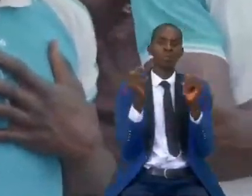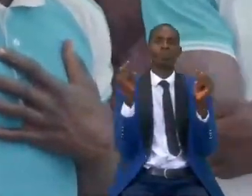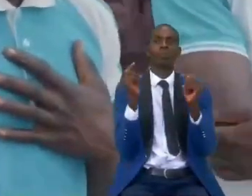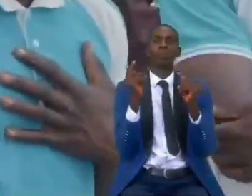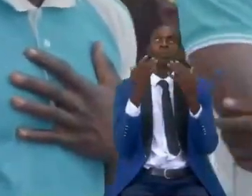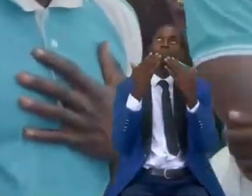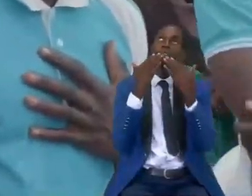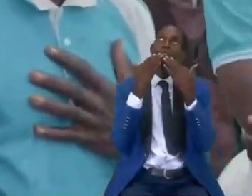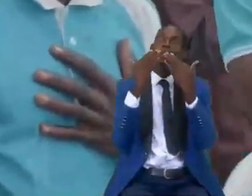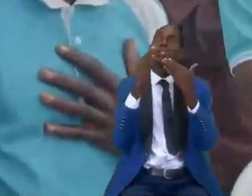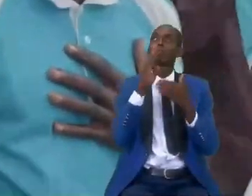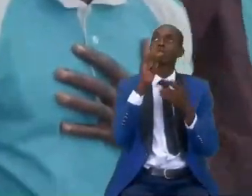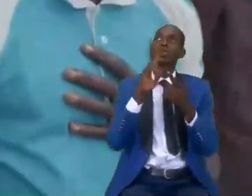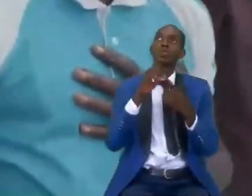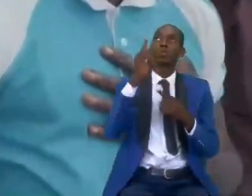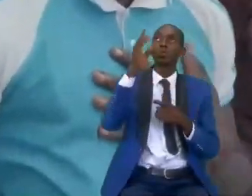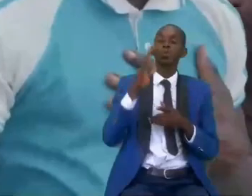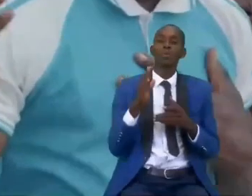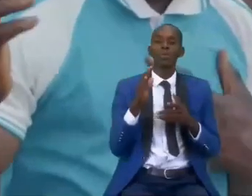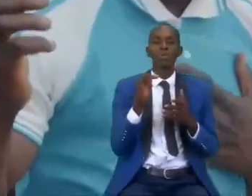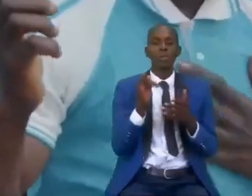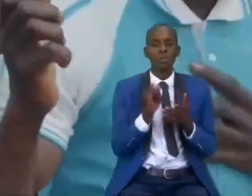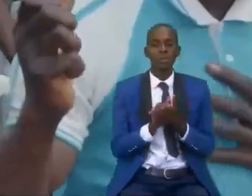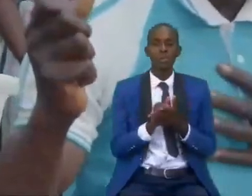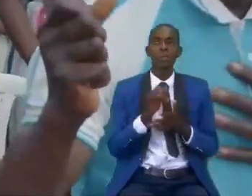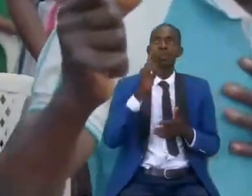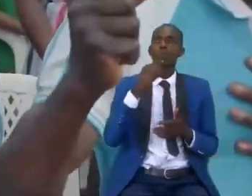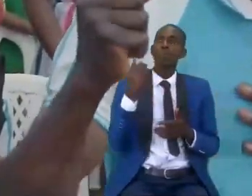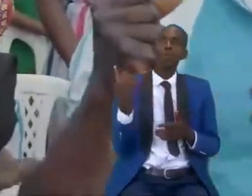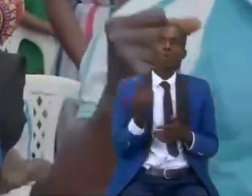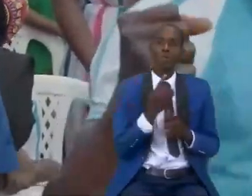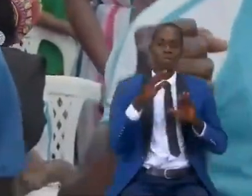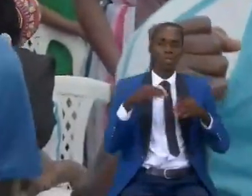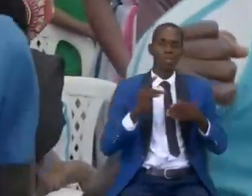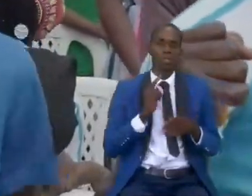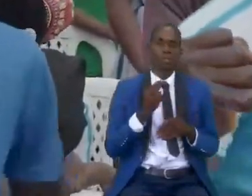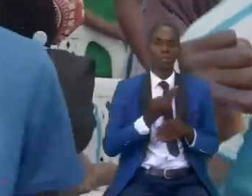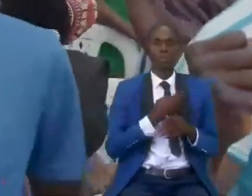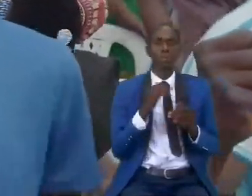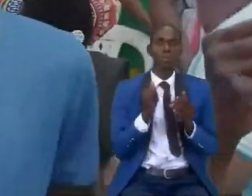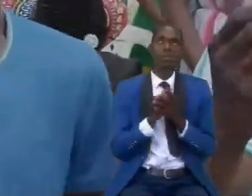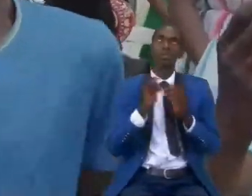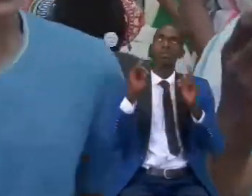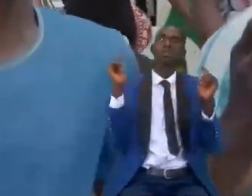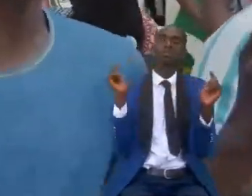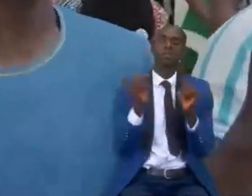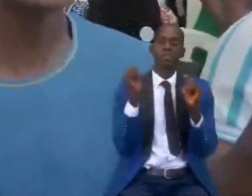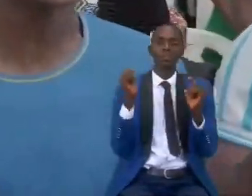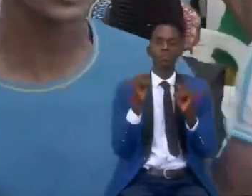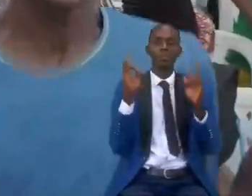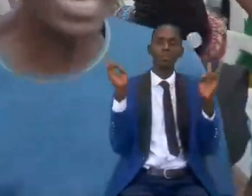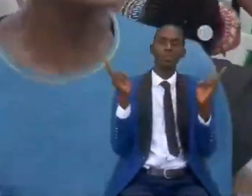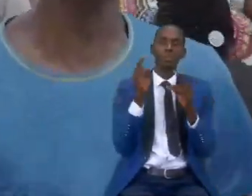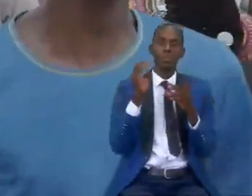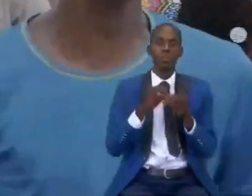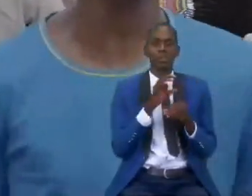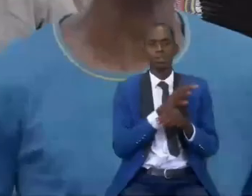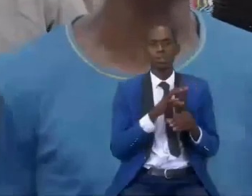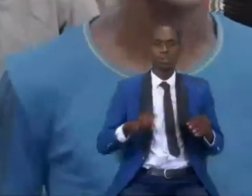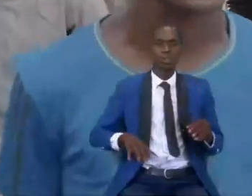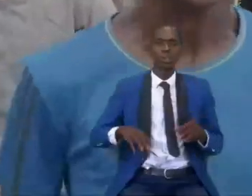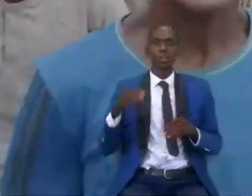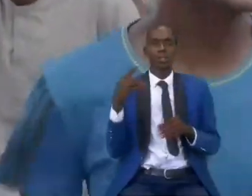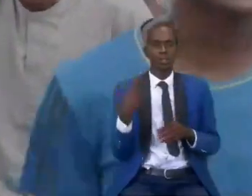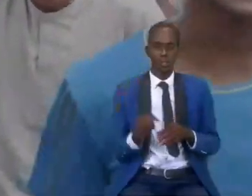the triumph in Christ. The indwelling, he dwells with me. I'm crucified with